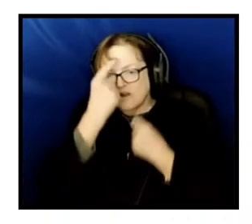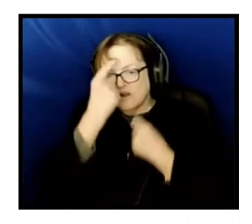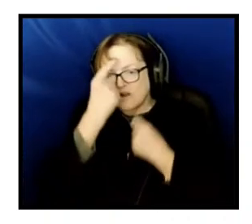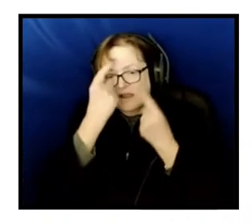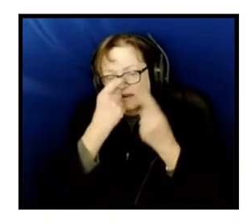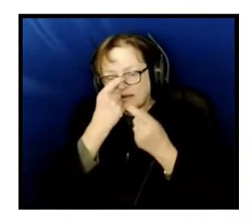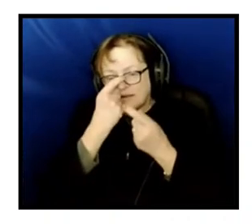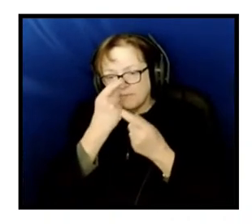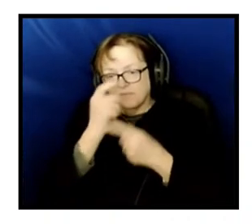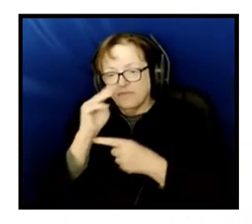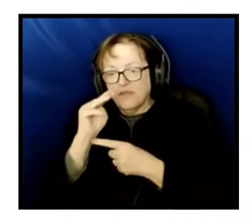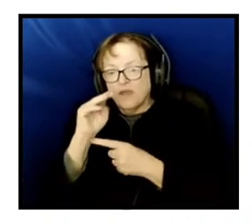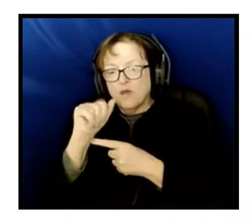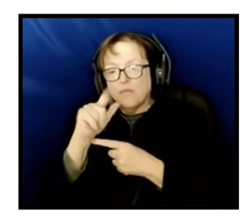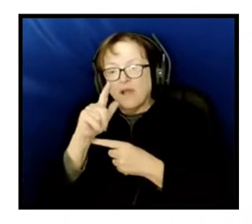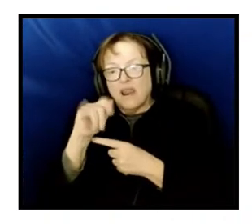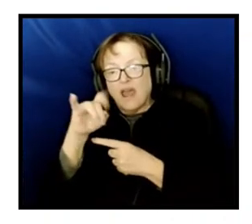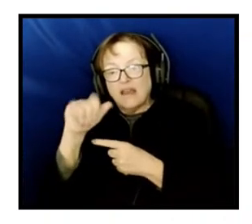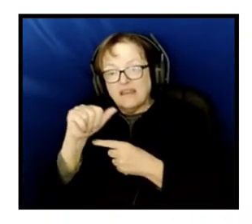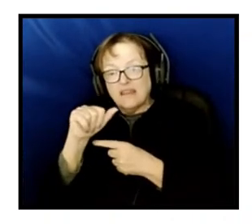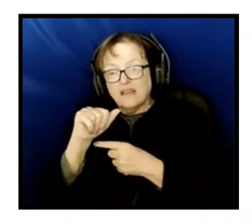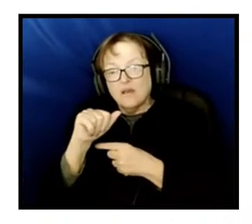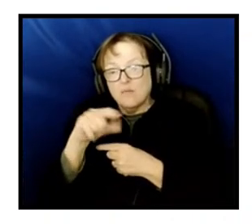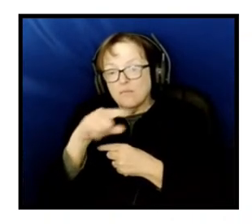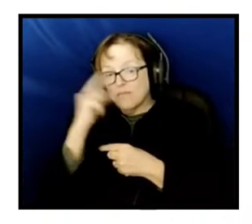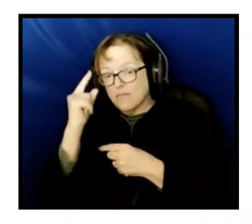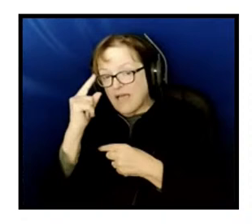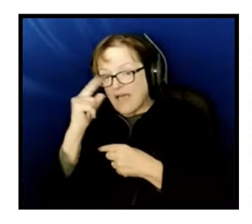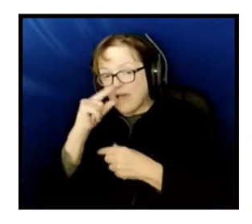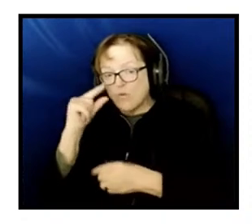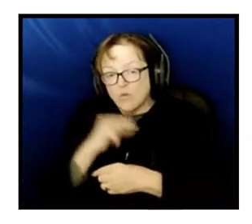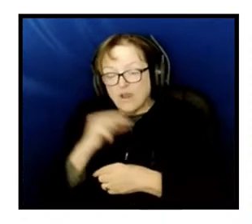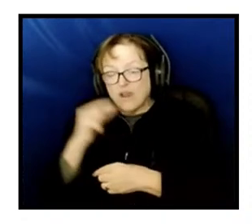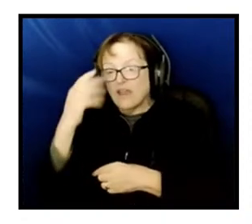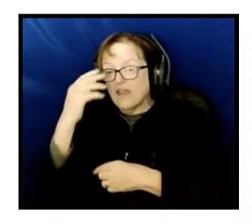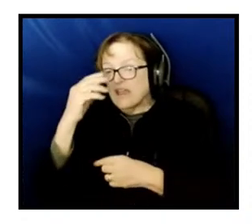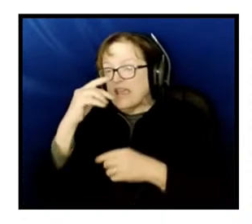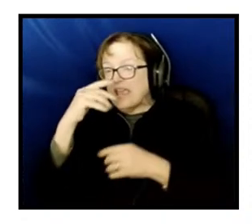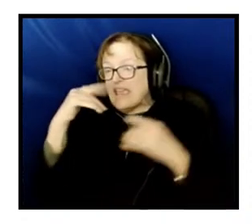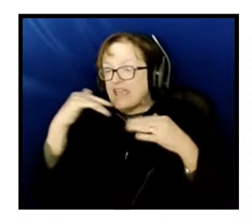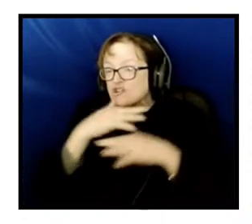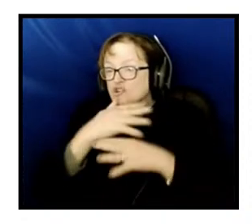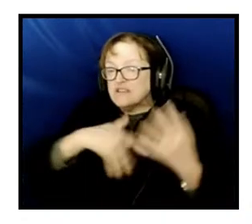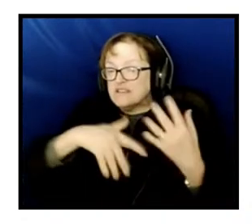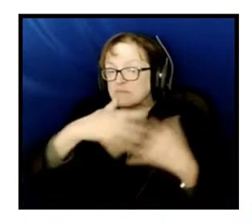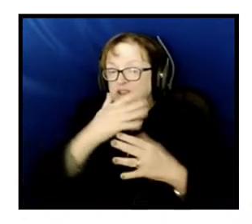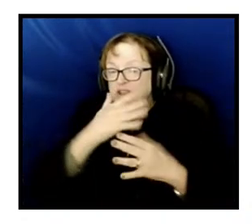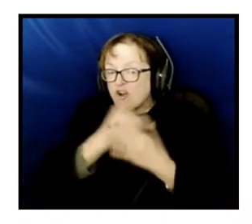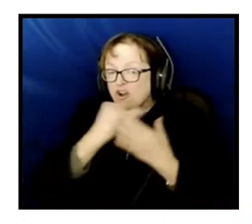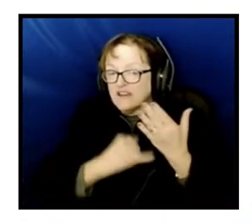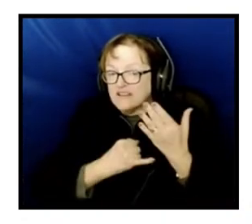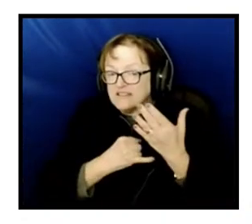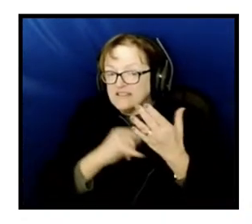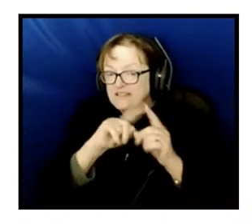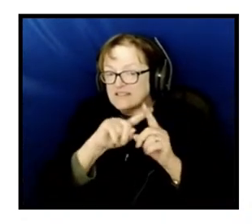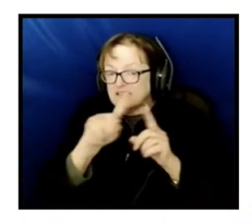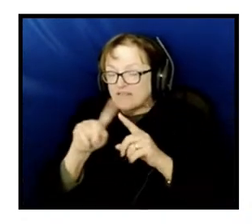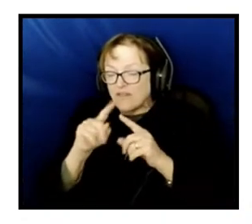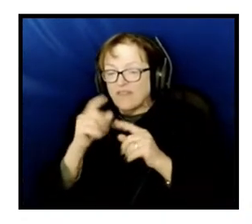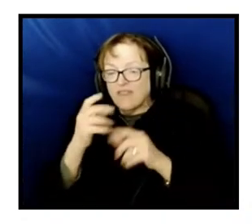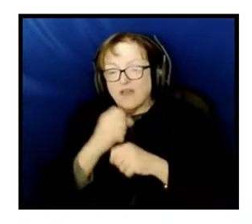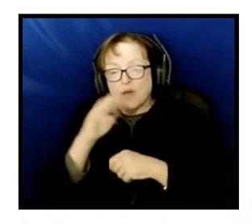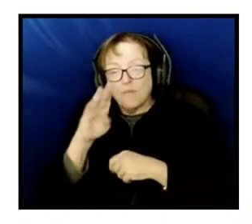Melania Graham is a Black, queer, interdisciplinary artist. They received a BFA with